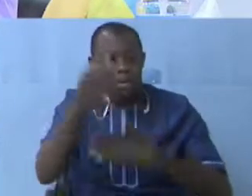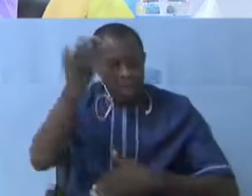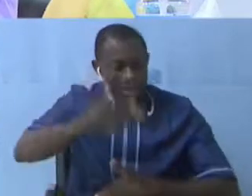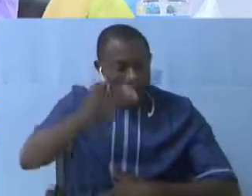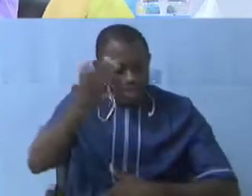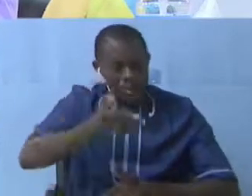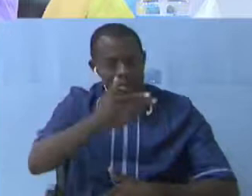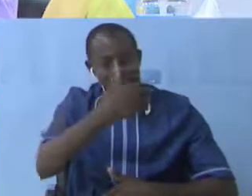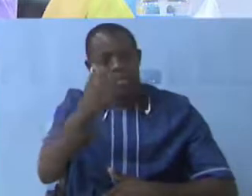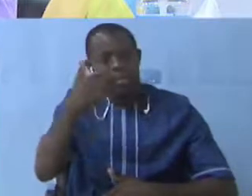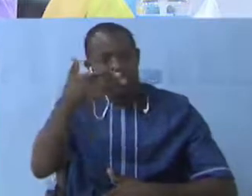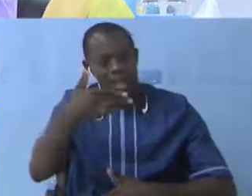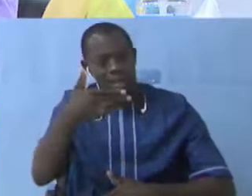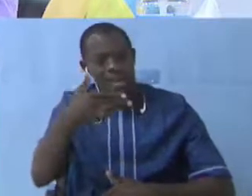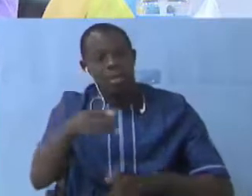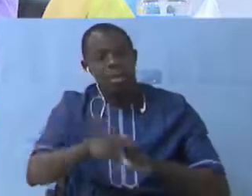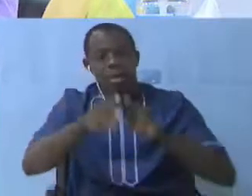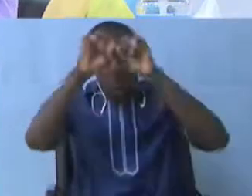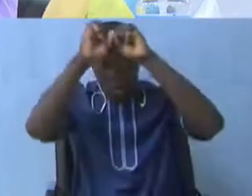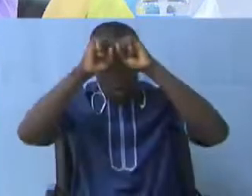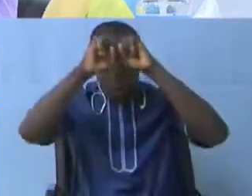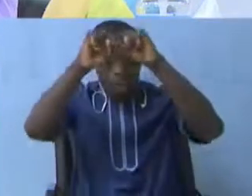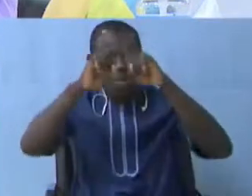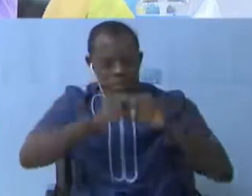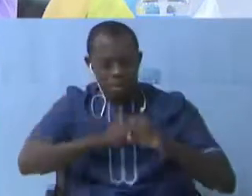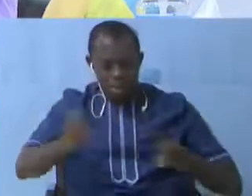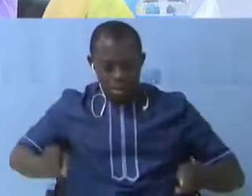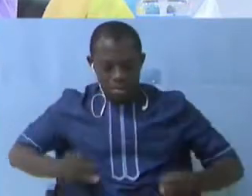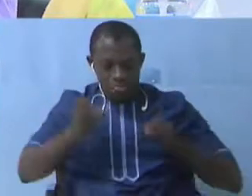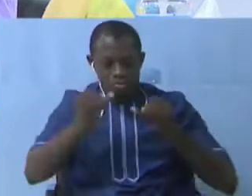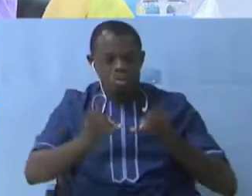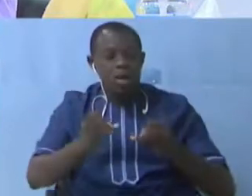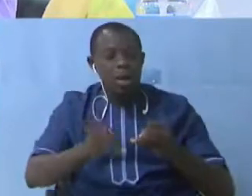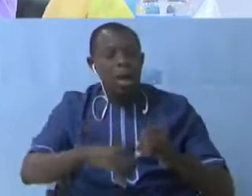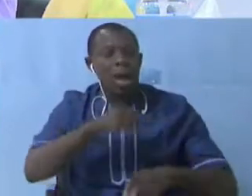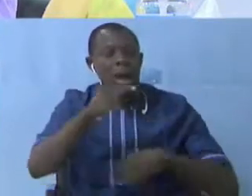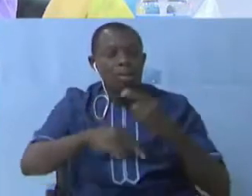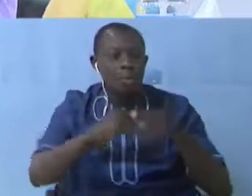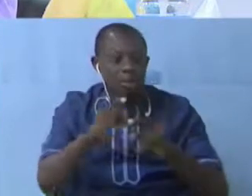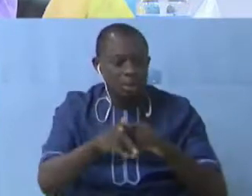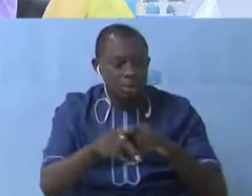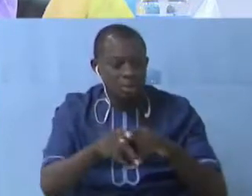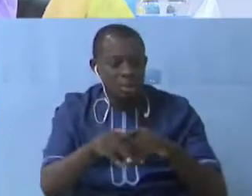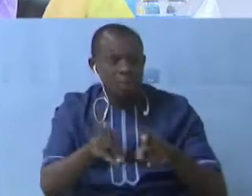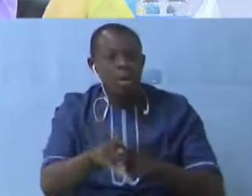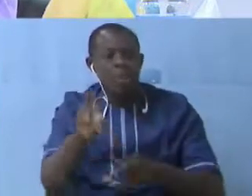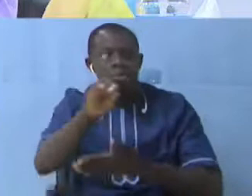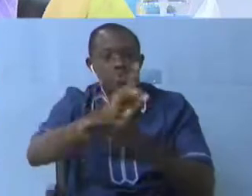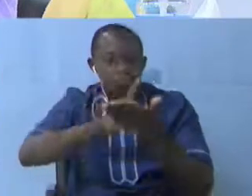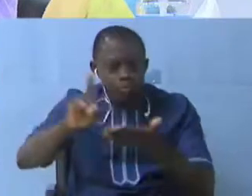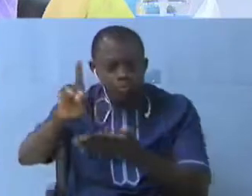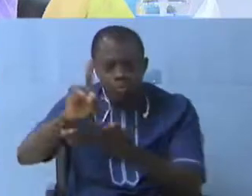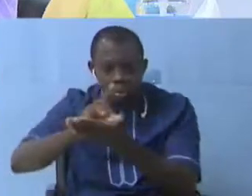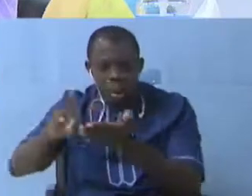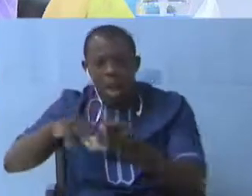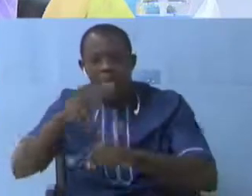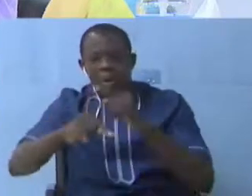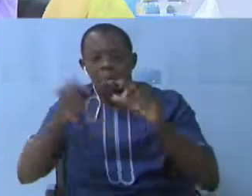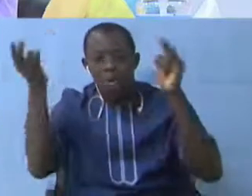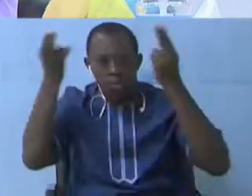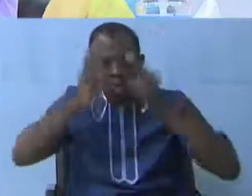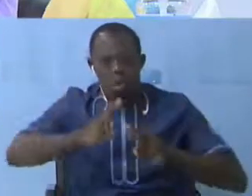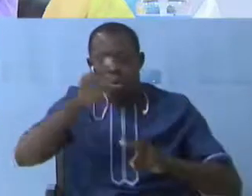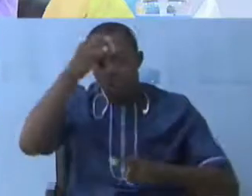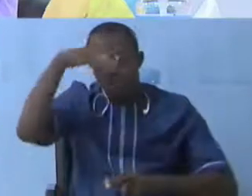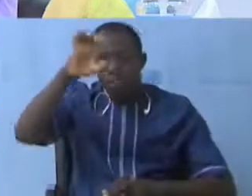atum 1999. government introduced a draft on to set up a media commission. nguur gi dal di indi